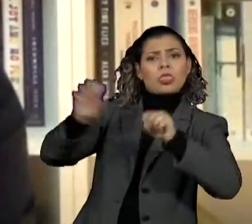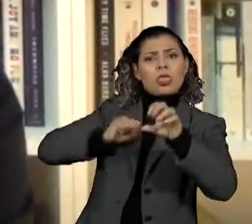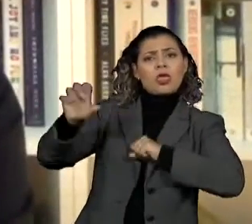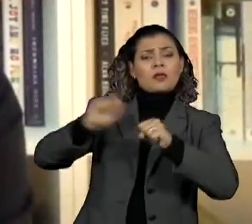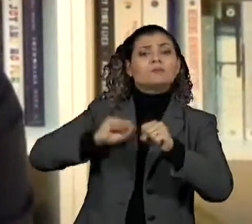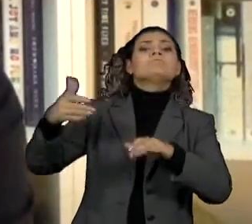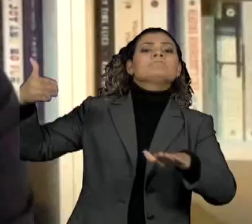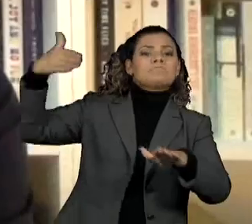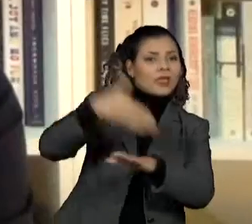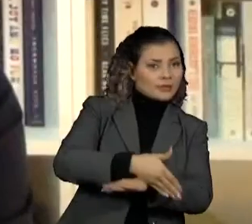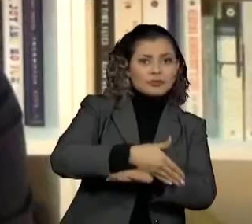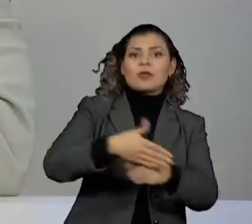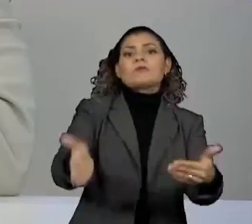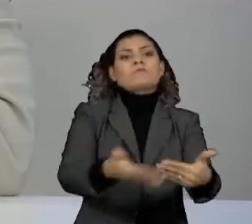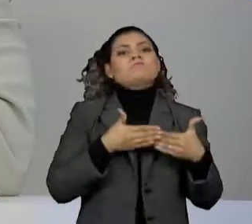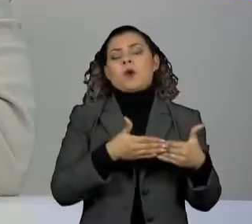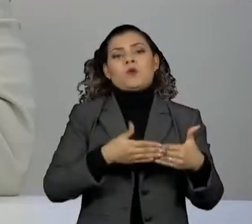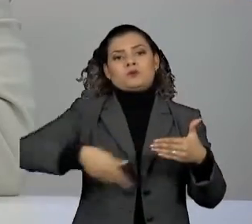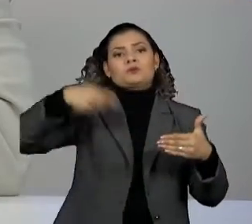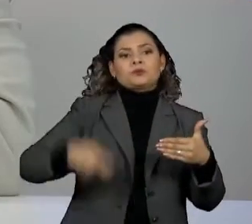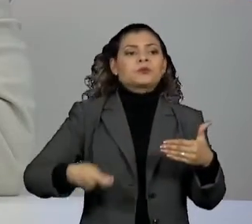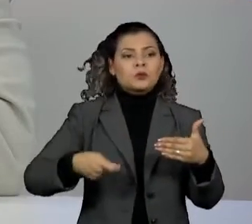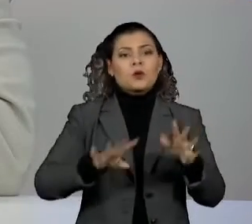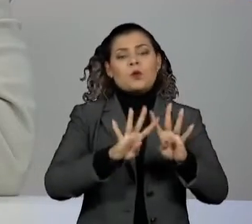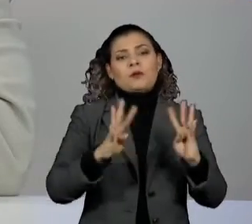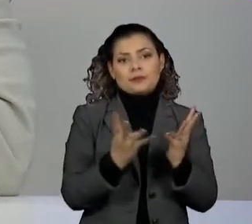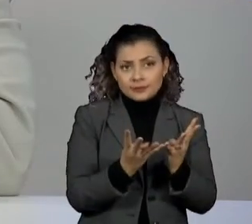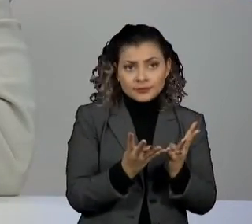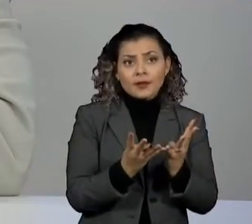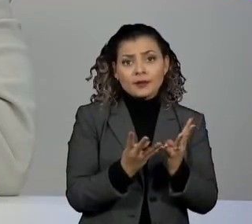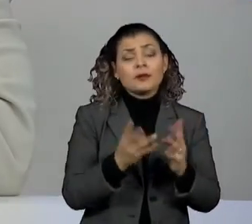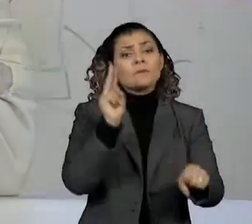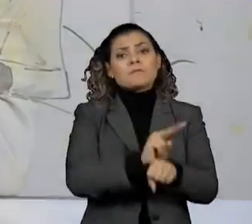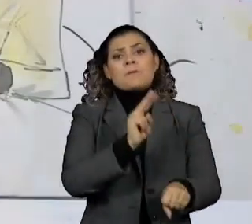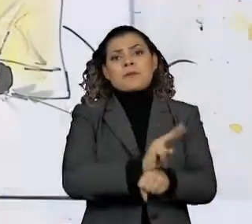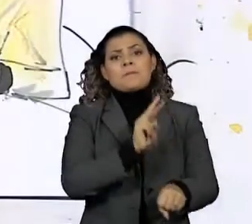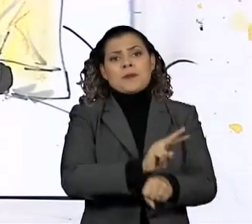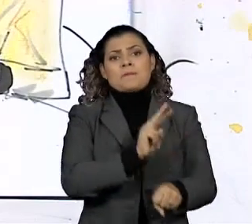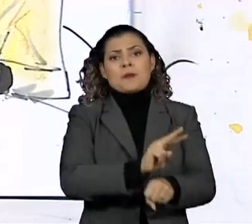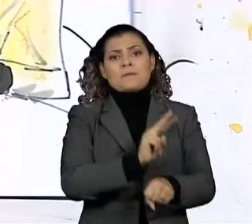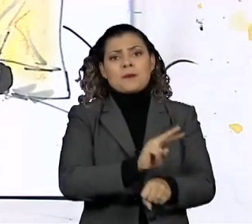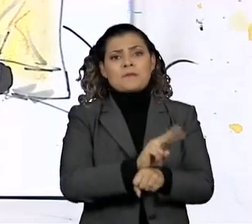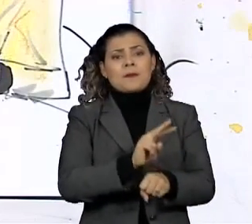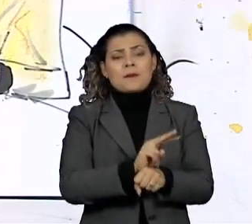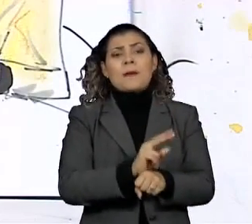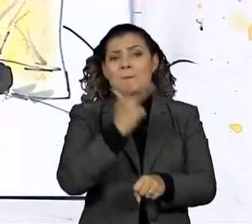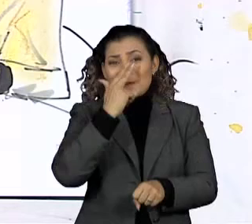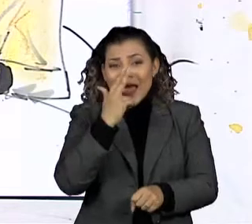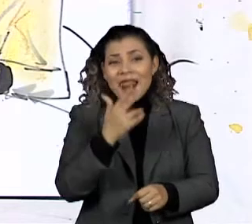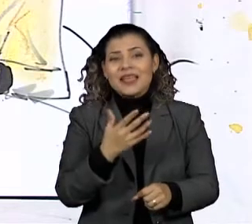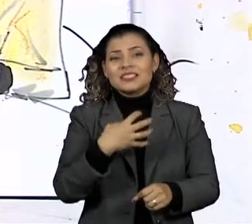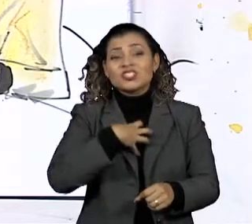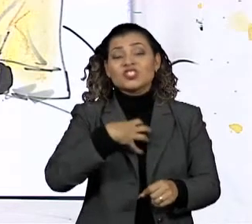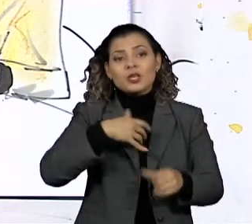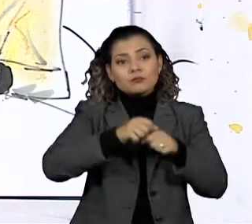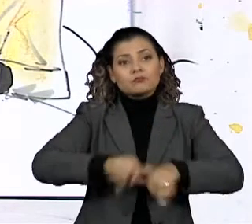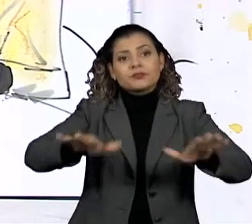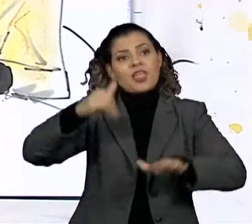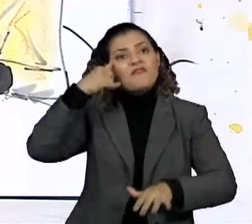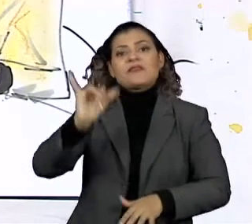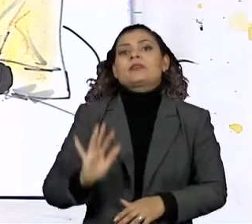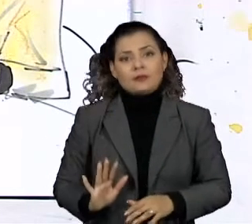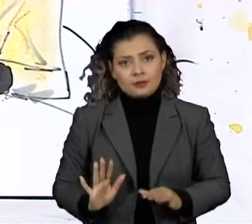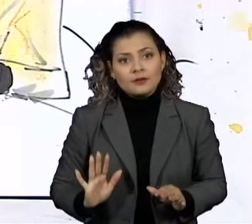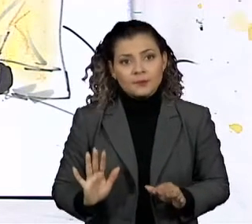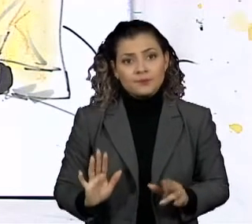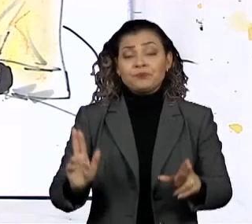imposed strong quarantines. And there has been a consistent message, not a diffuse message across.